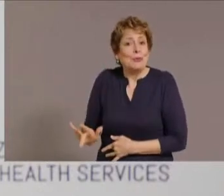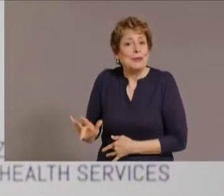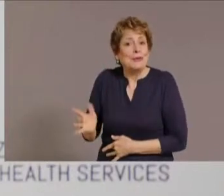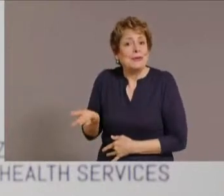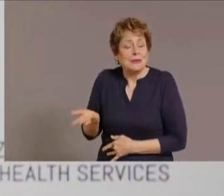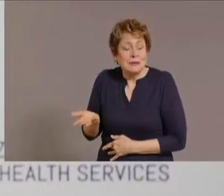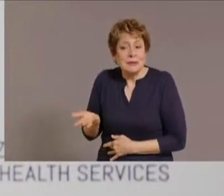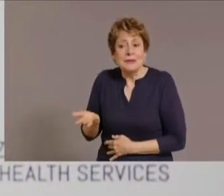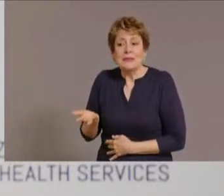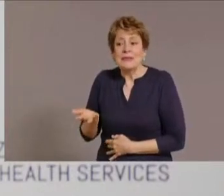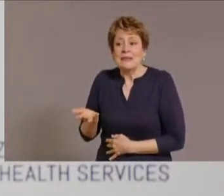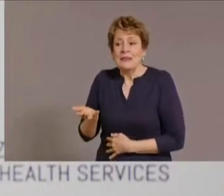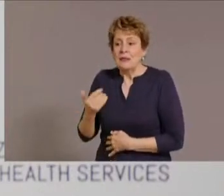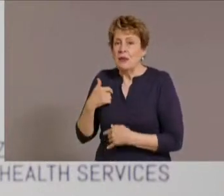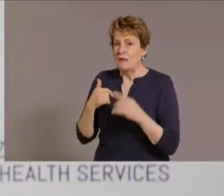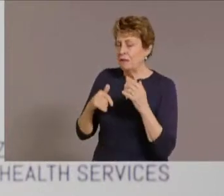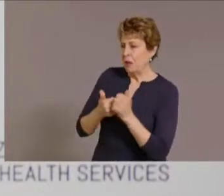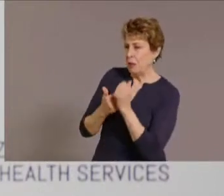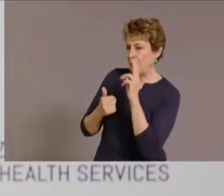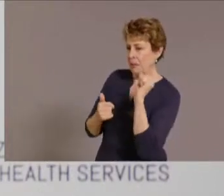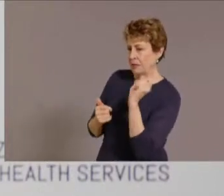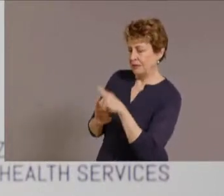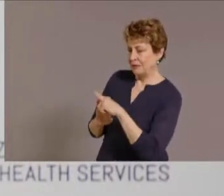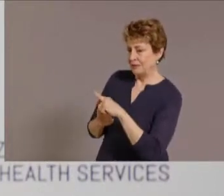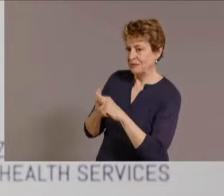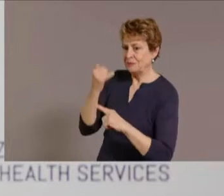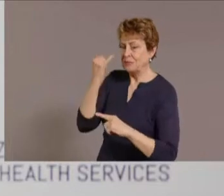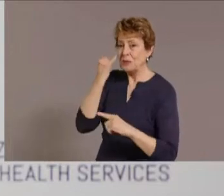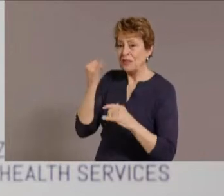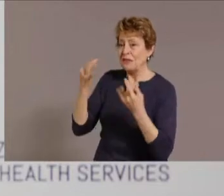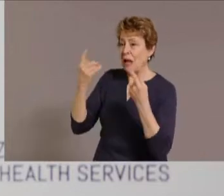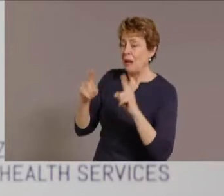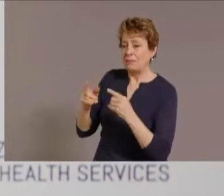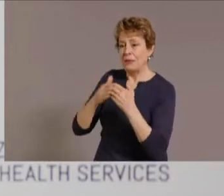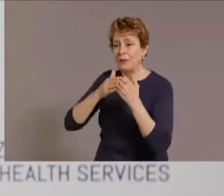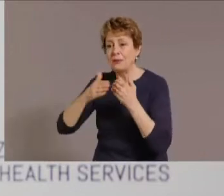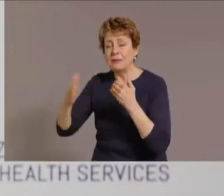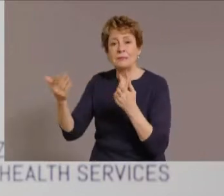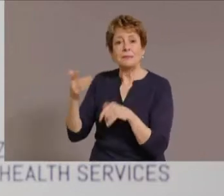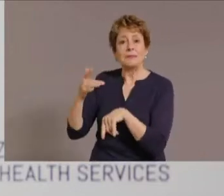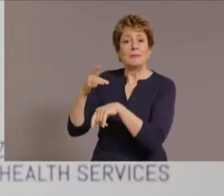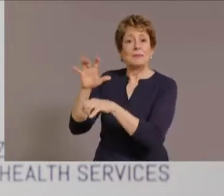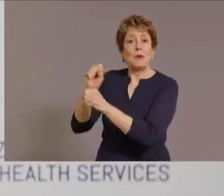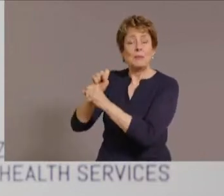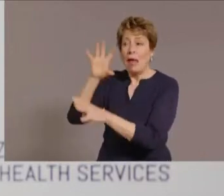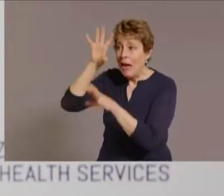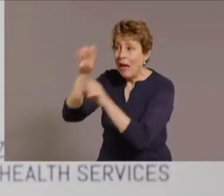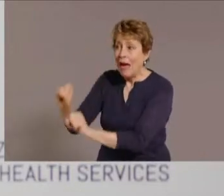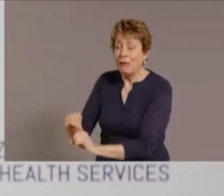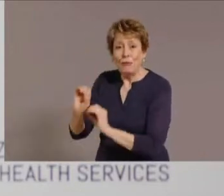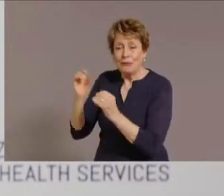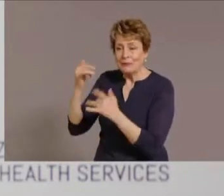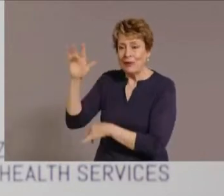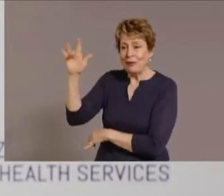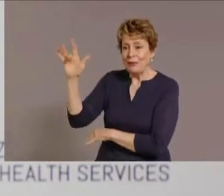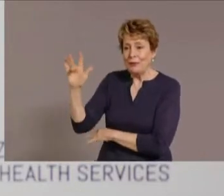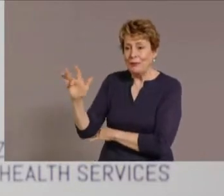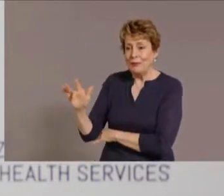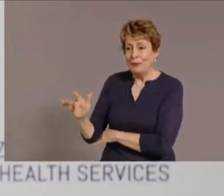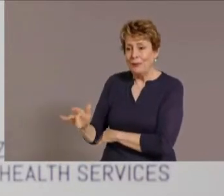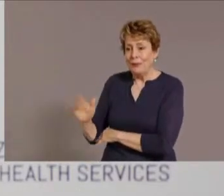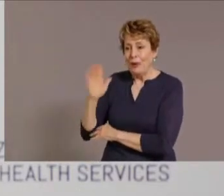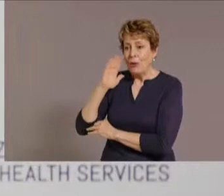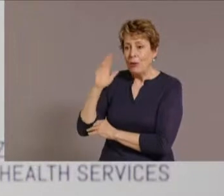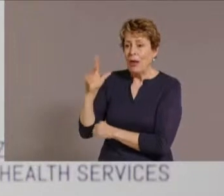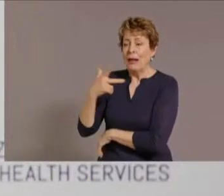unfilled appointments, would you consider moving more of the vaccine to providers directly instead of the big sites? So we